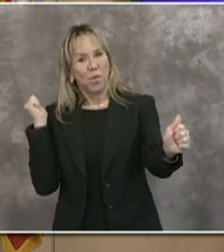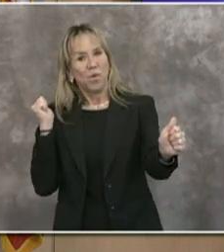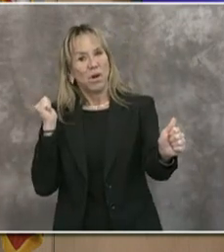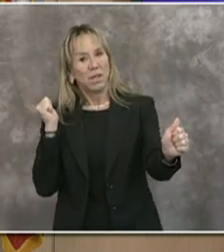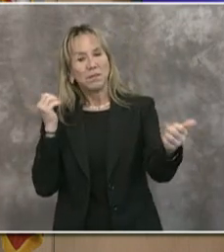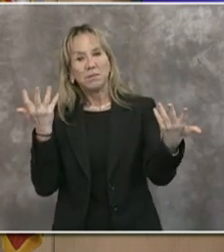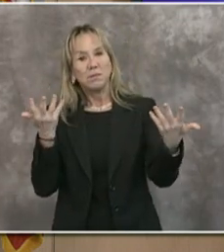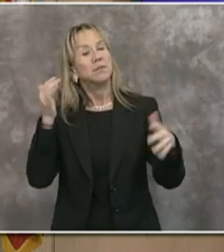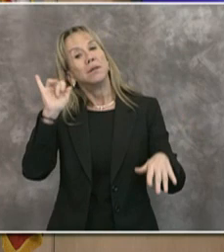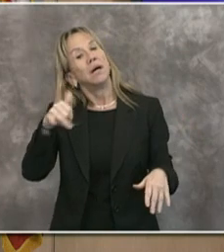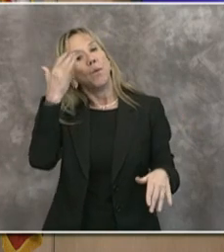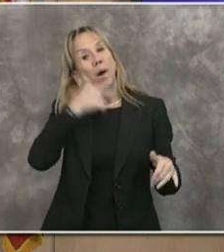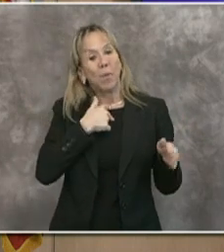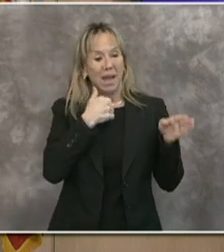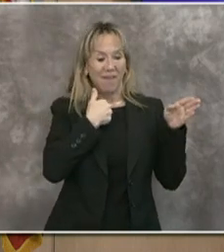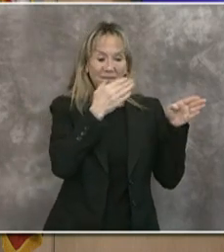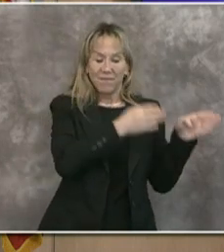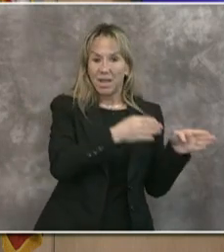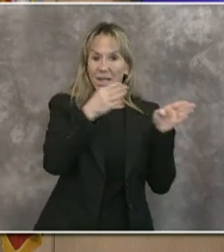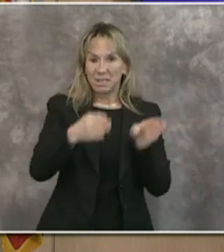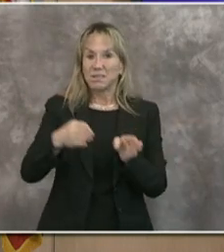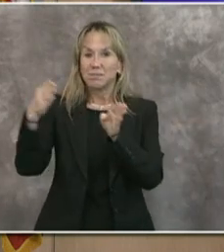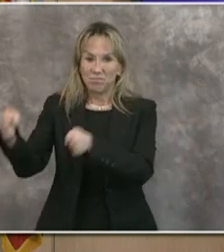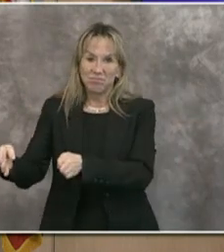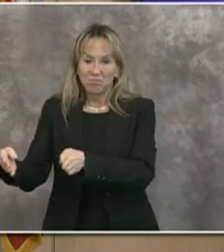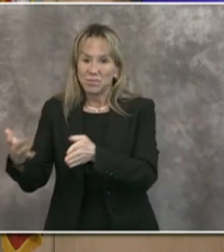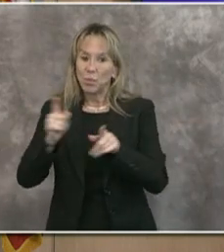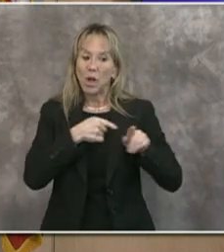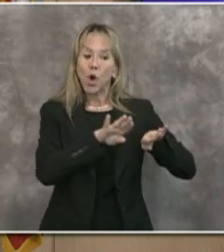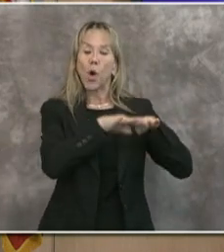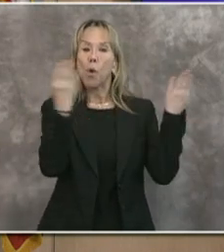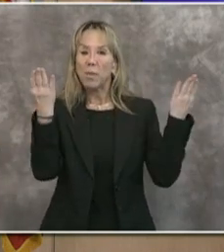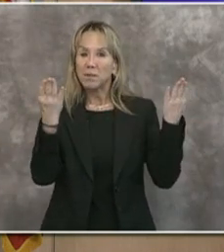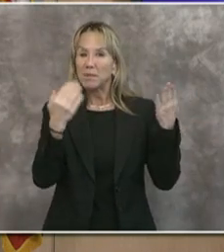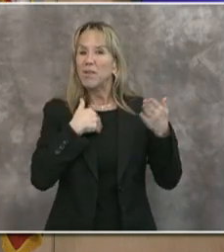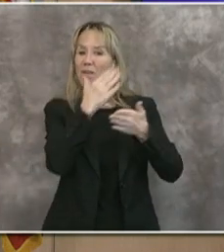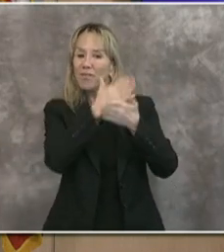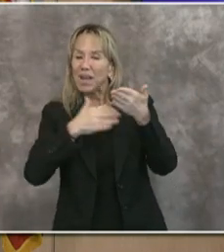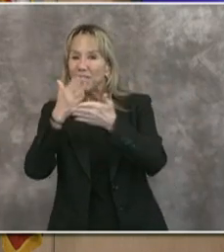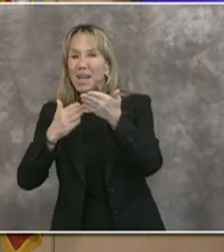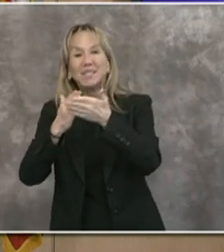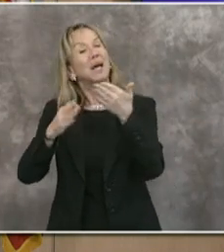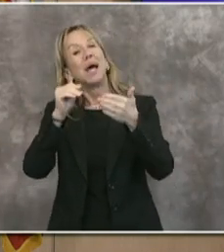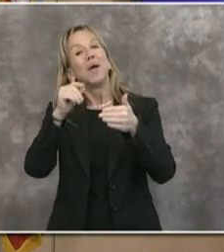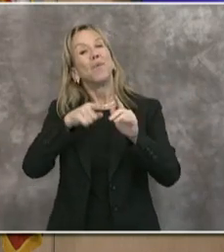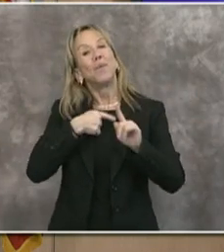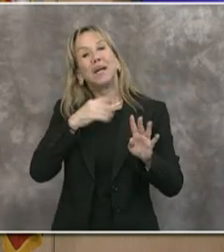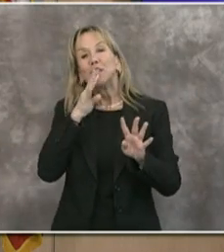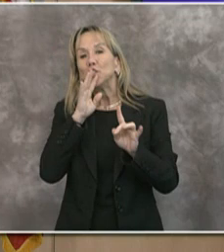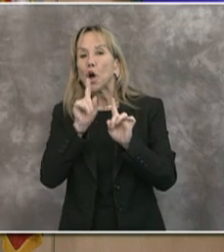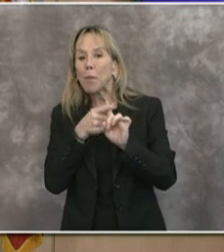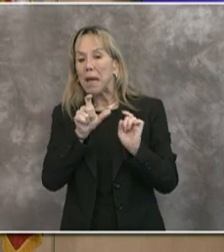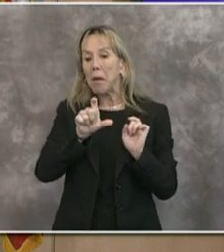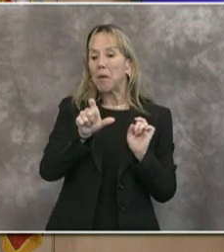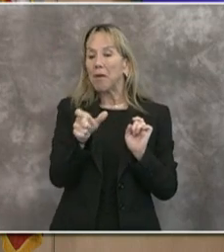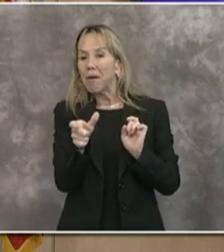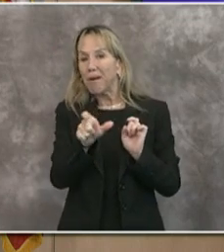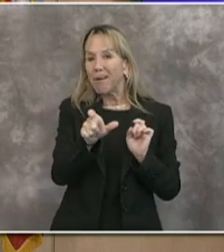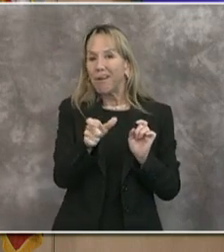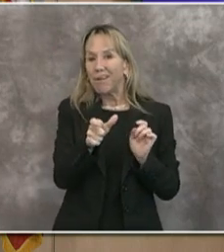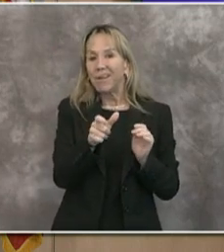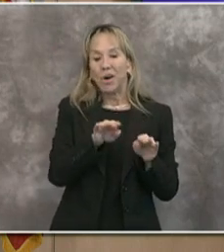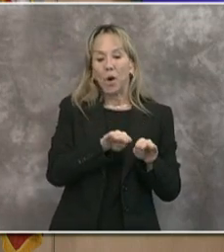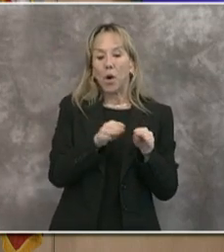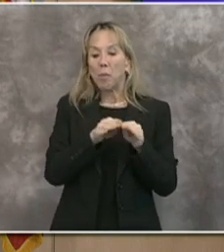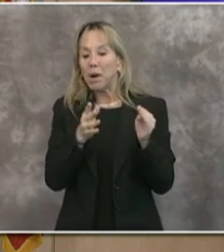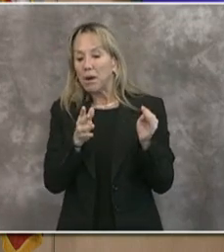why there is a phased approach to opening up. That's why when we talk about turning the dial, it is gently, it is in small incremental